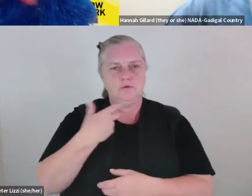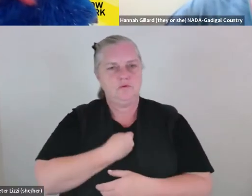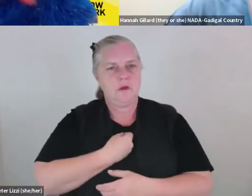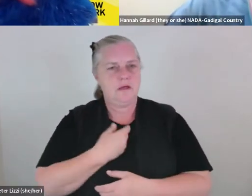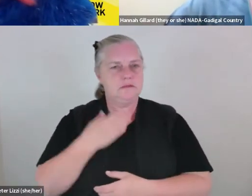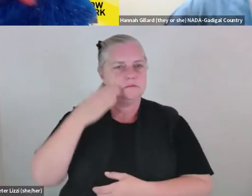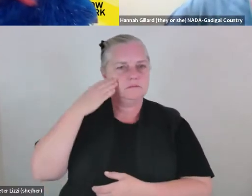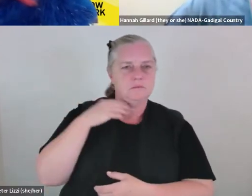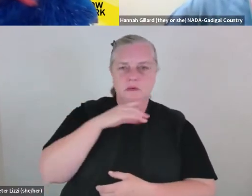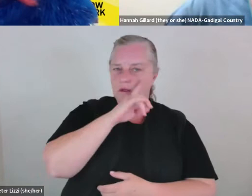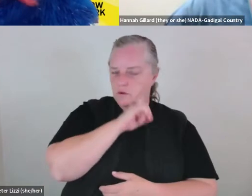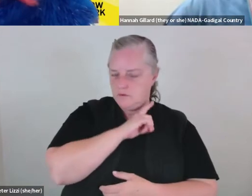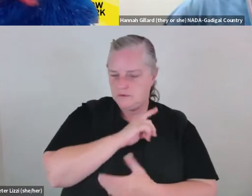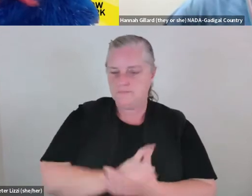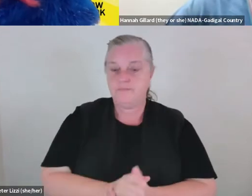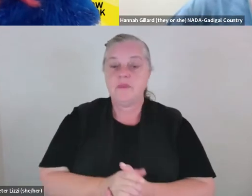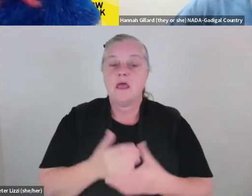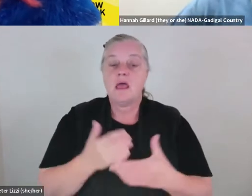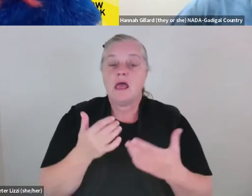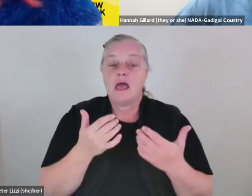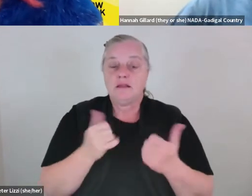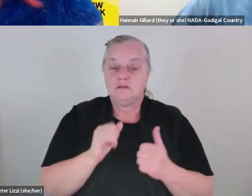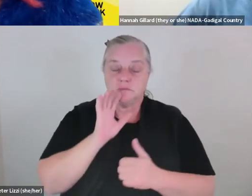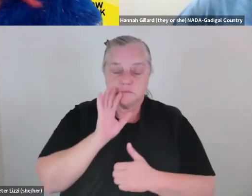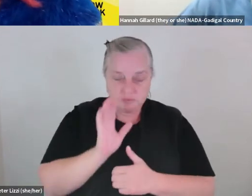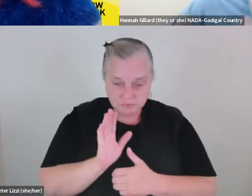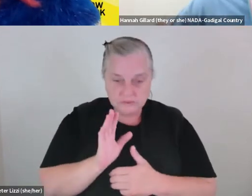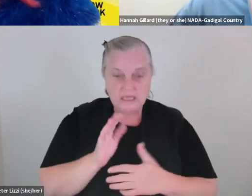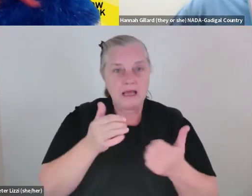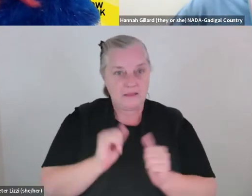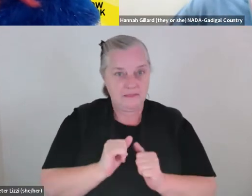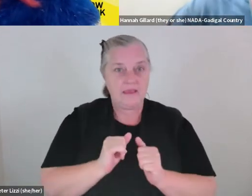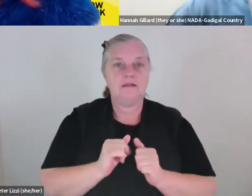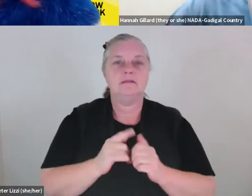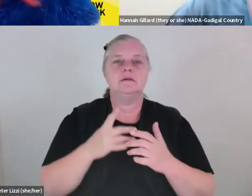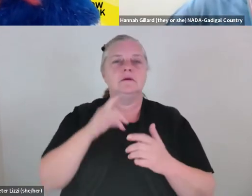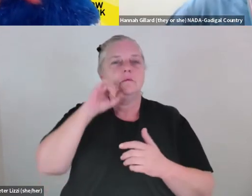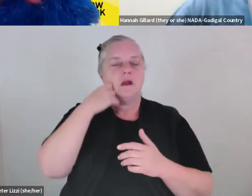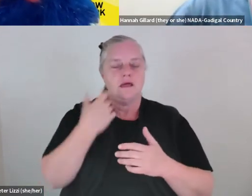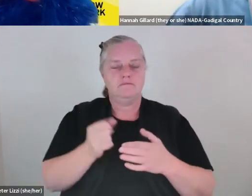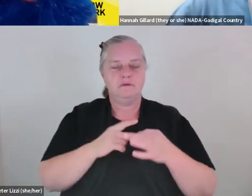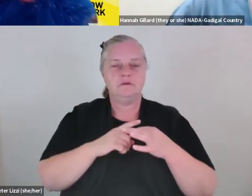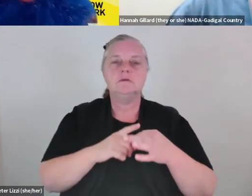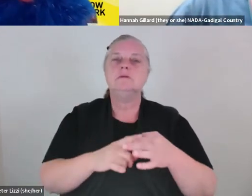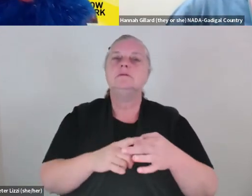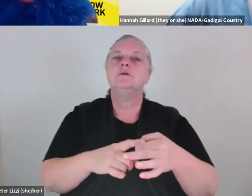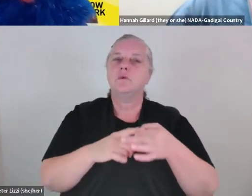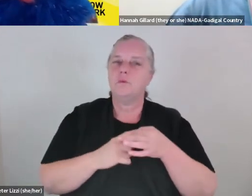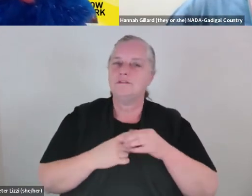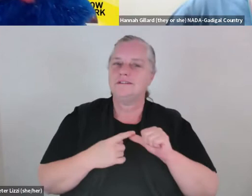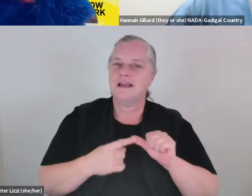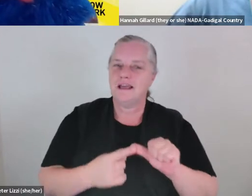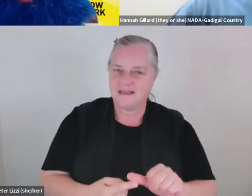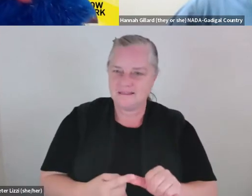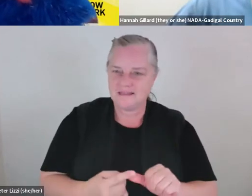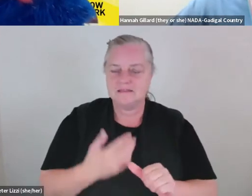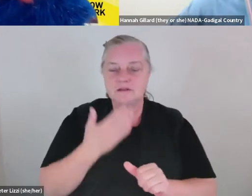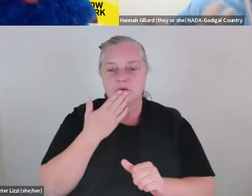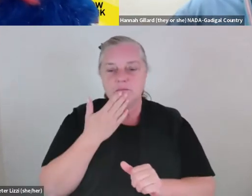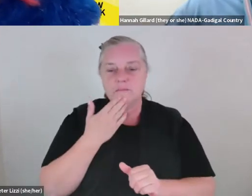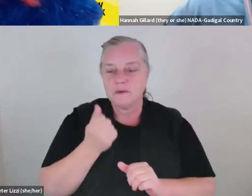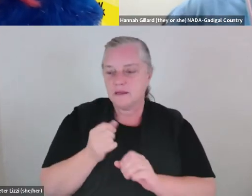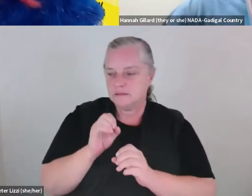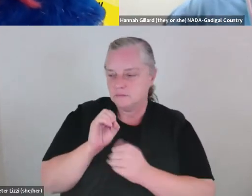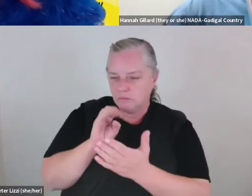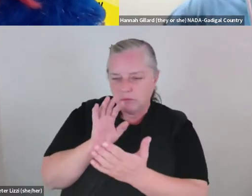of Q&A. And so please just enter your questions in the Q&A function. That would be fantastic. So